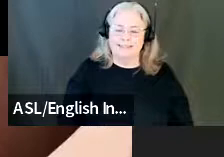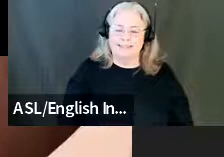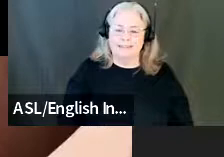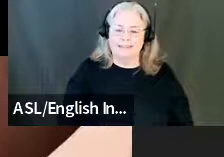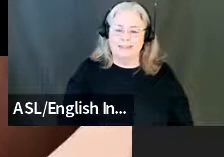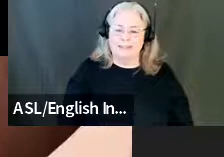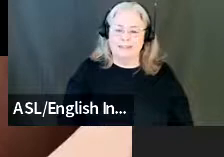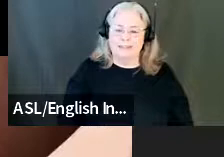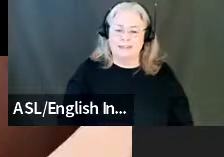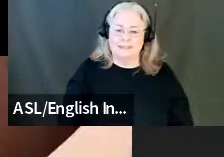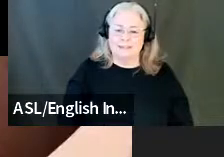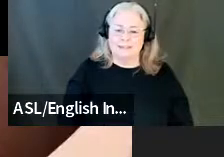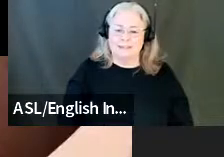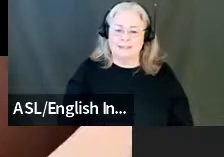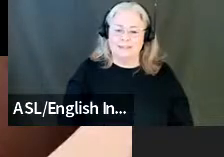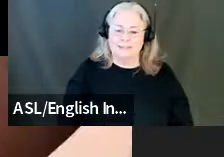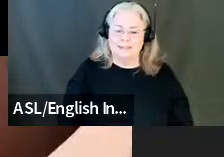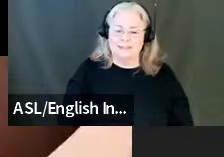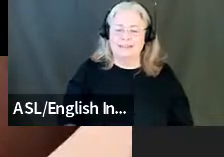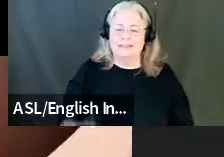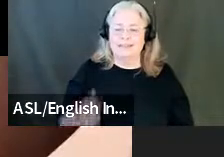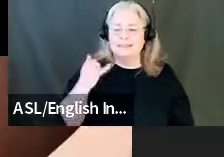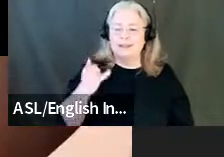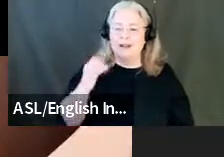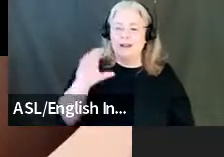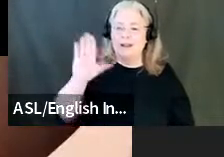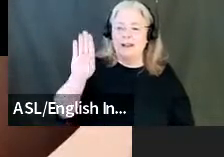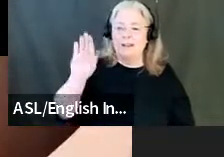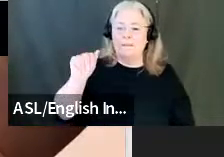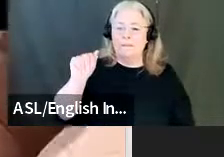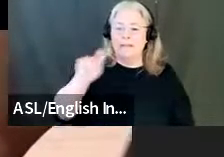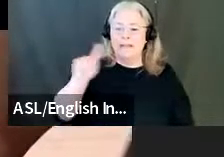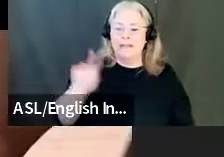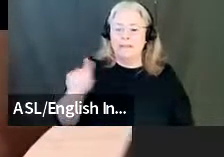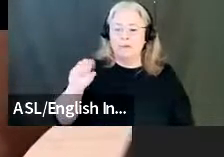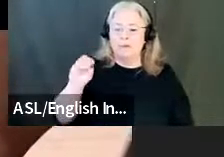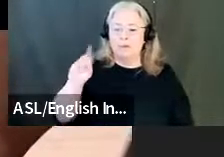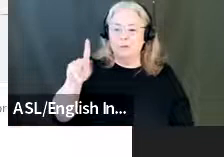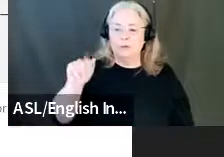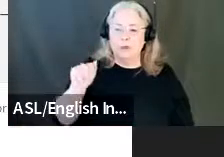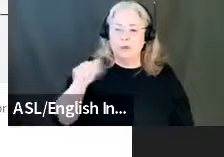I want to go into the Bazooka bubblegum kit.